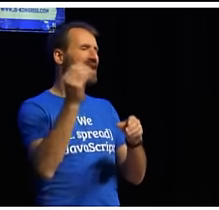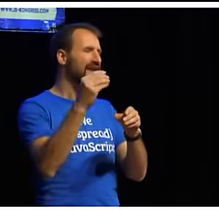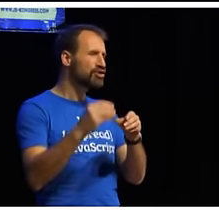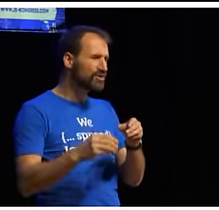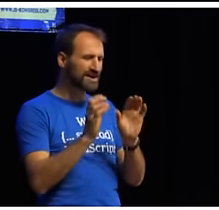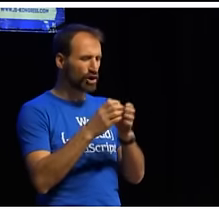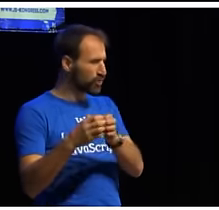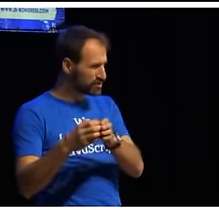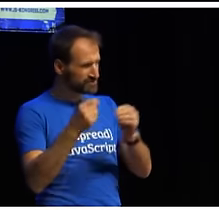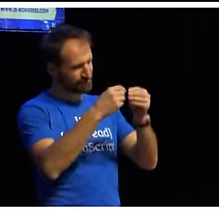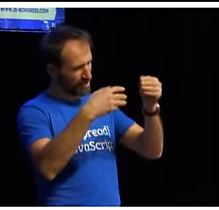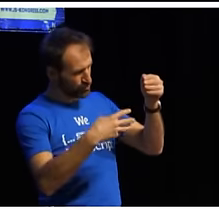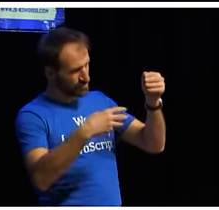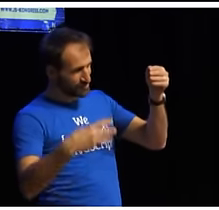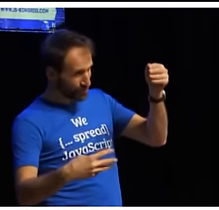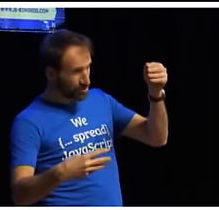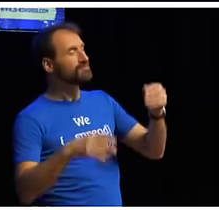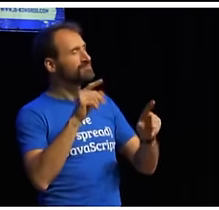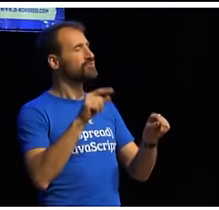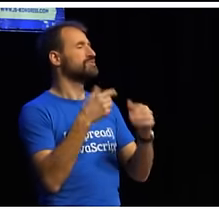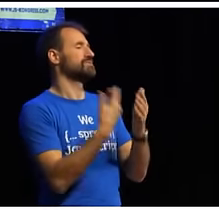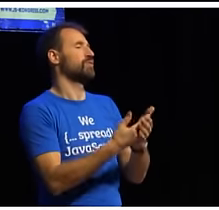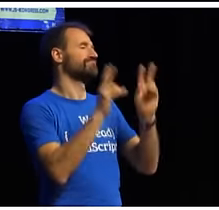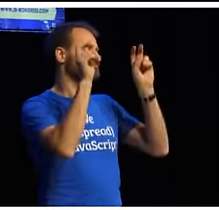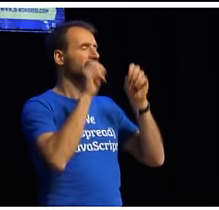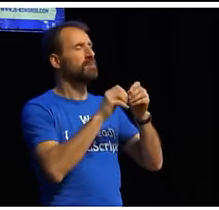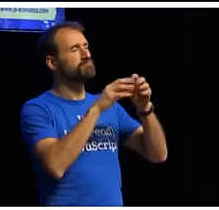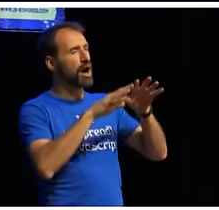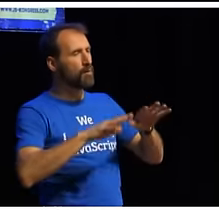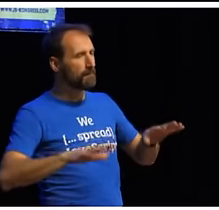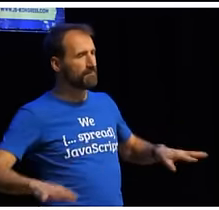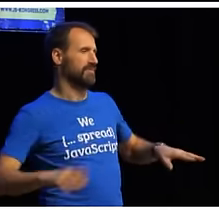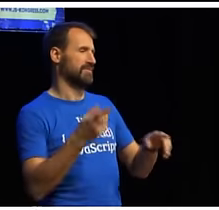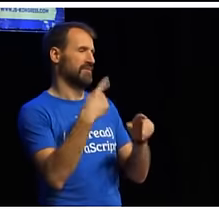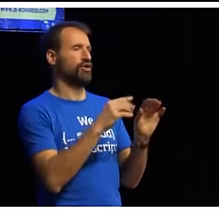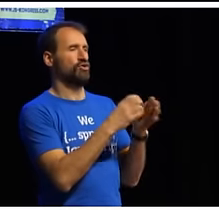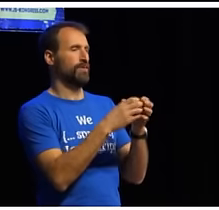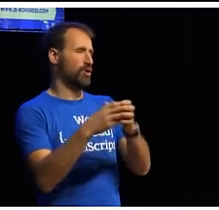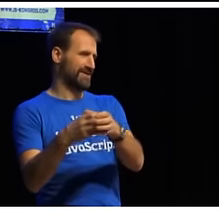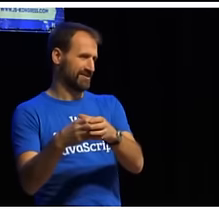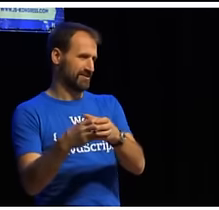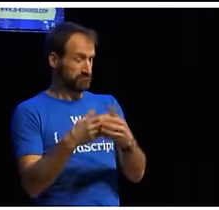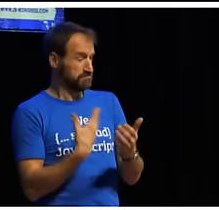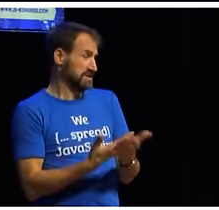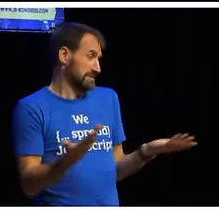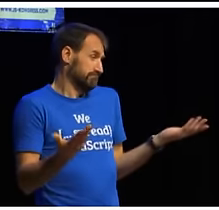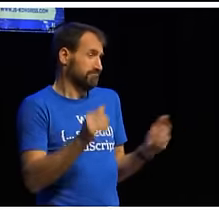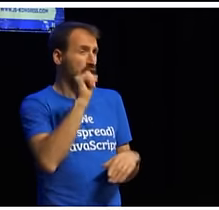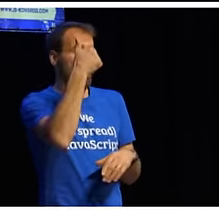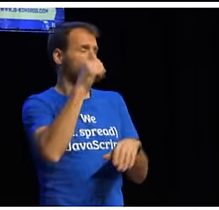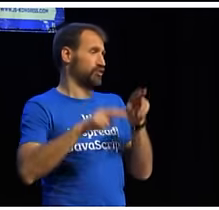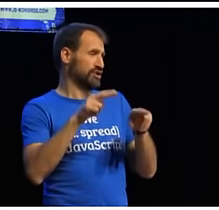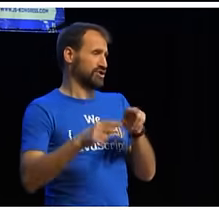So yeah, that's basically a tree of components. And yeah. That's pretty much it.